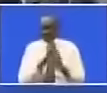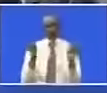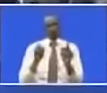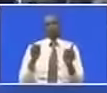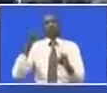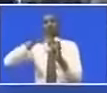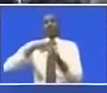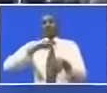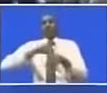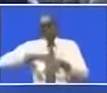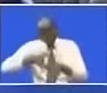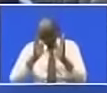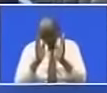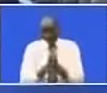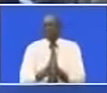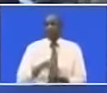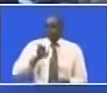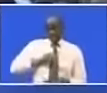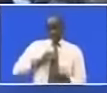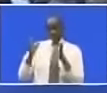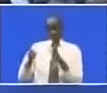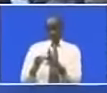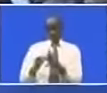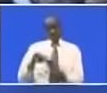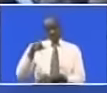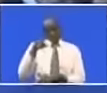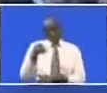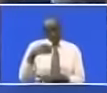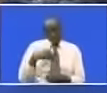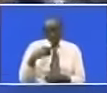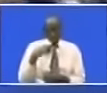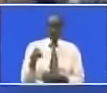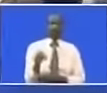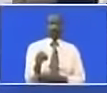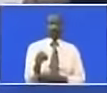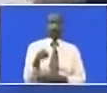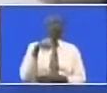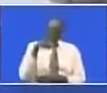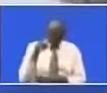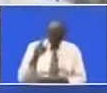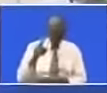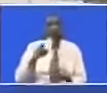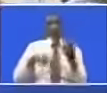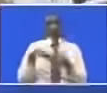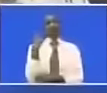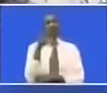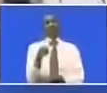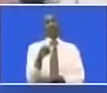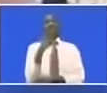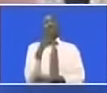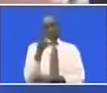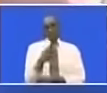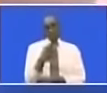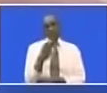athletes. In the women's race, first-timer Elizabeth Rukomoi was a cut above her compatriots as she cast the tape in a time of 2 hours, 29